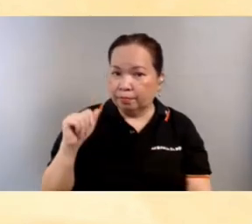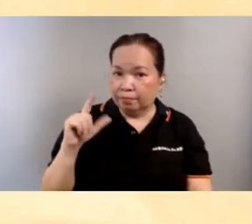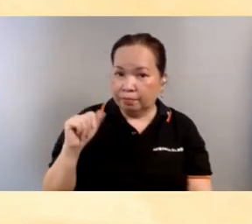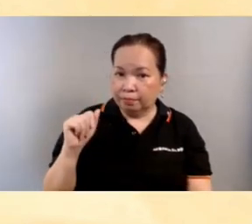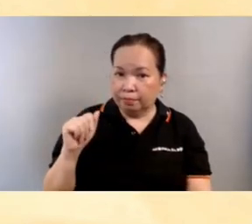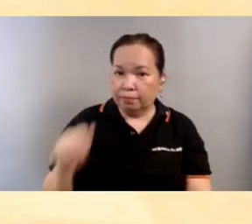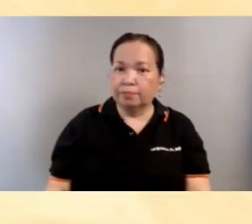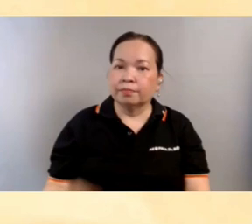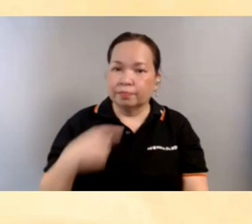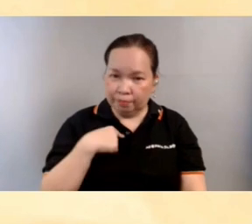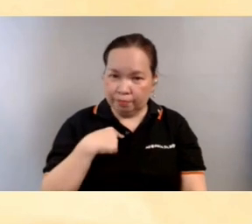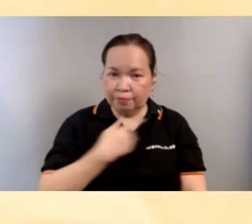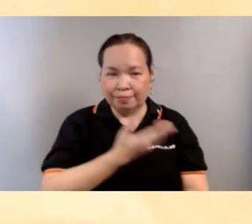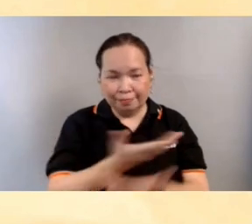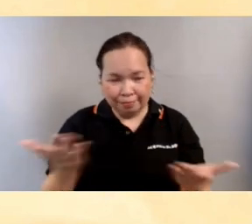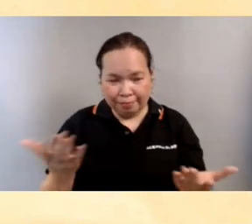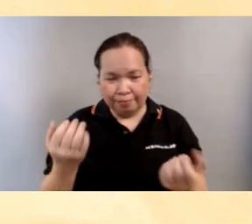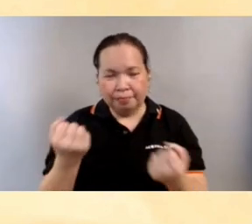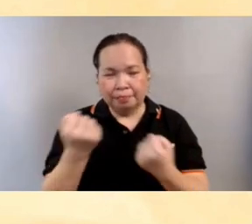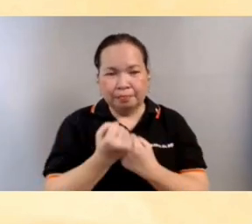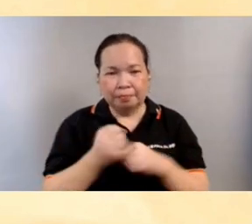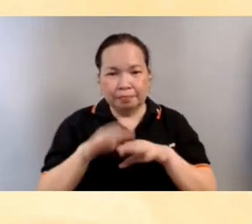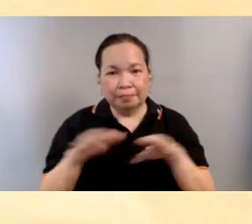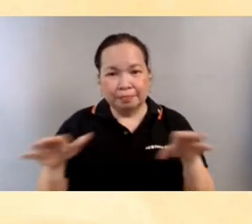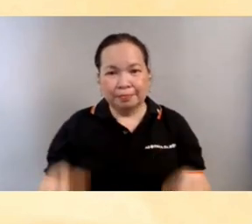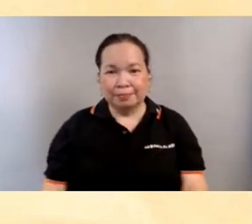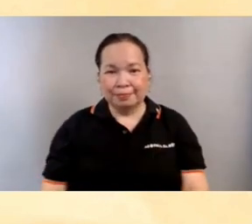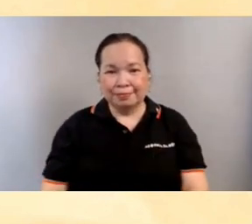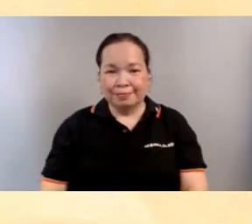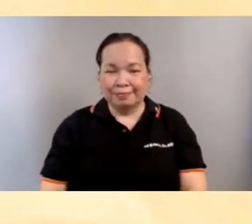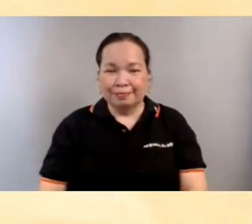ako si Lala Balahadia Alcala. Ako, tayo para sa bata.